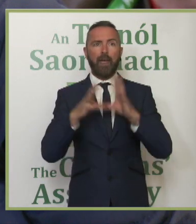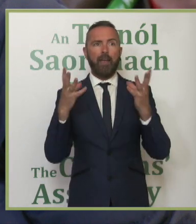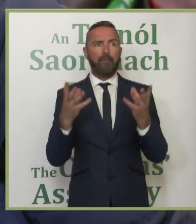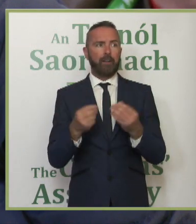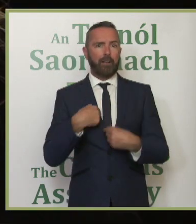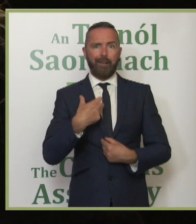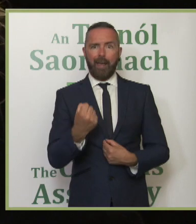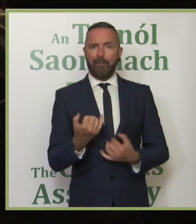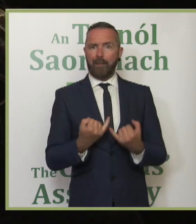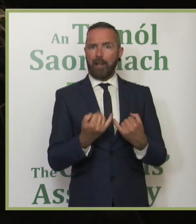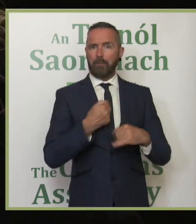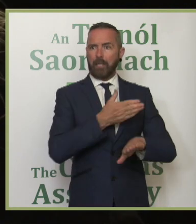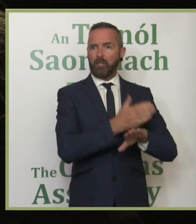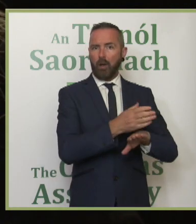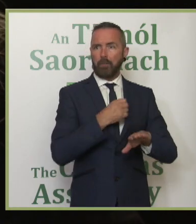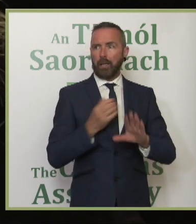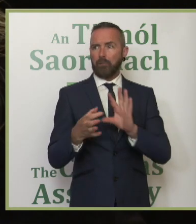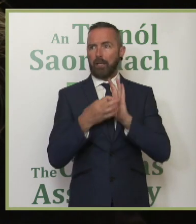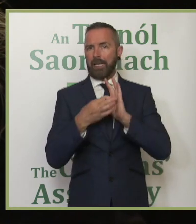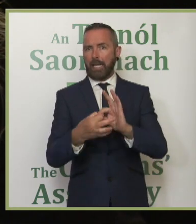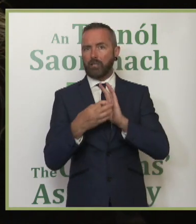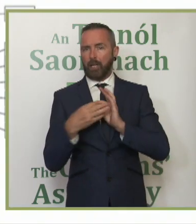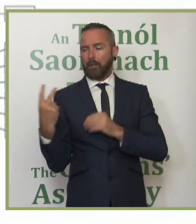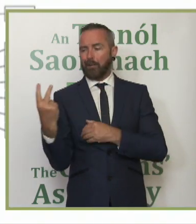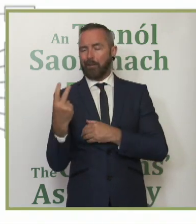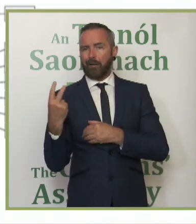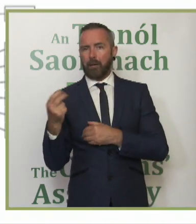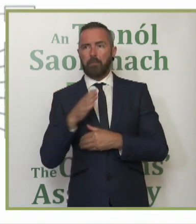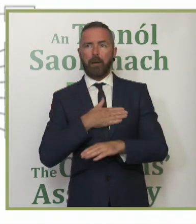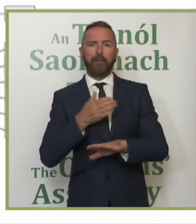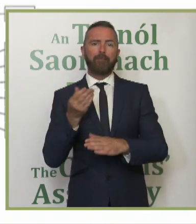job, my relationships, my financial